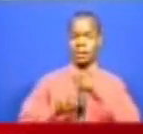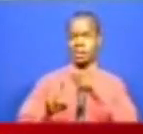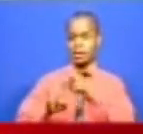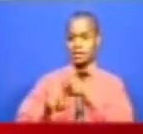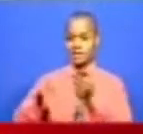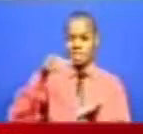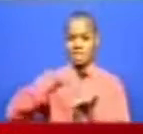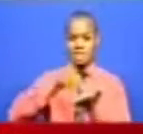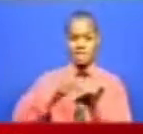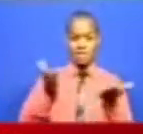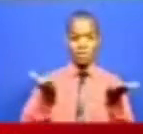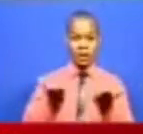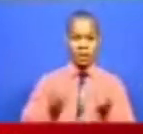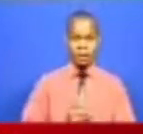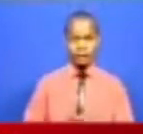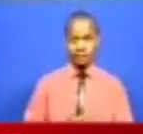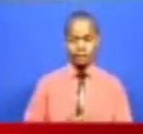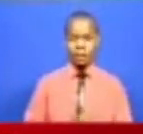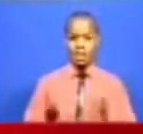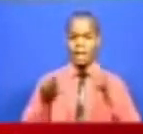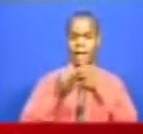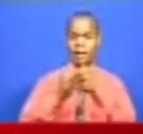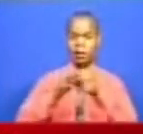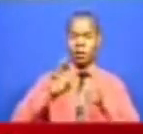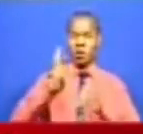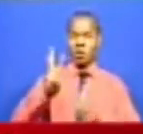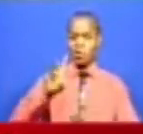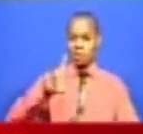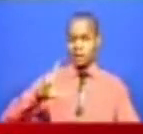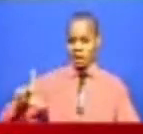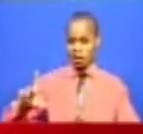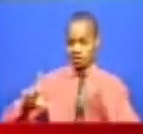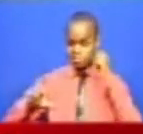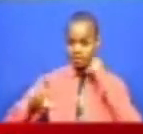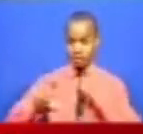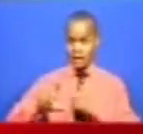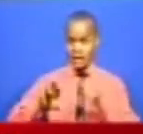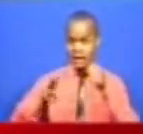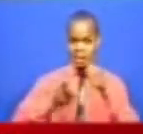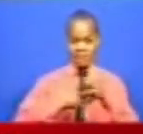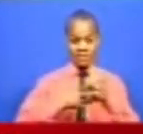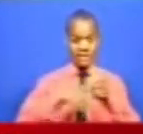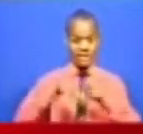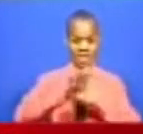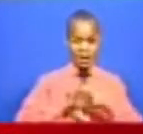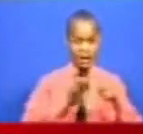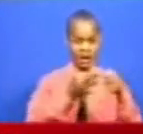had 8 in Westlands, 7 in Kibra and Langata,